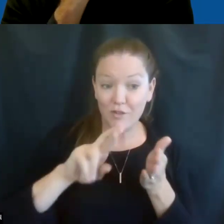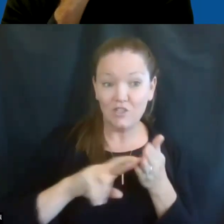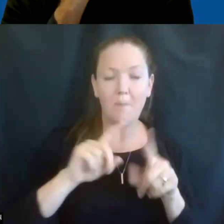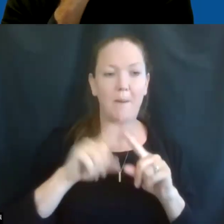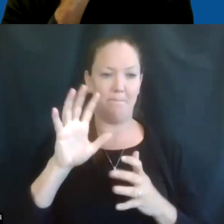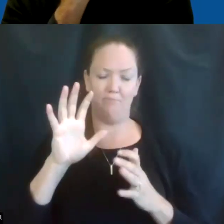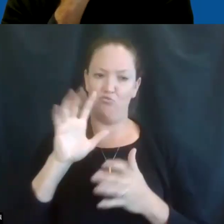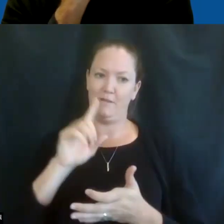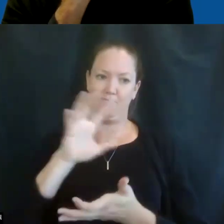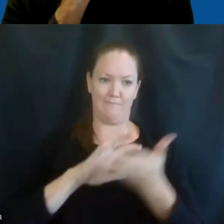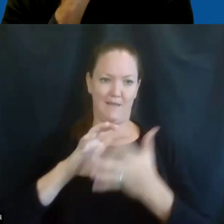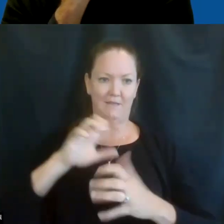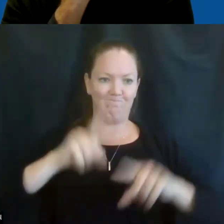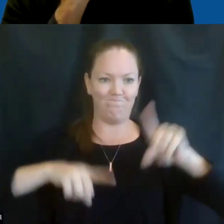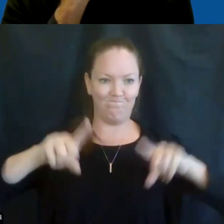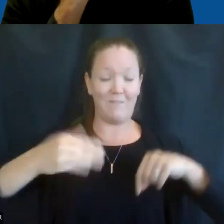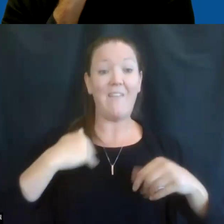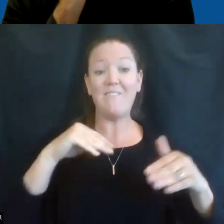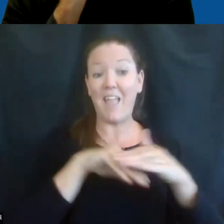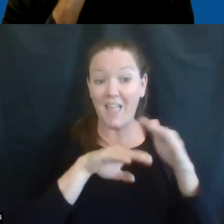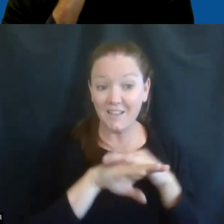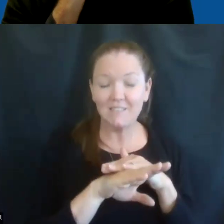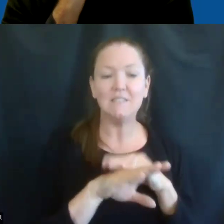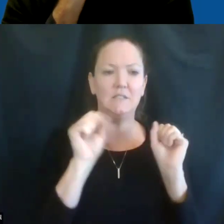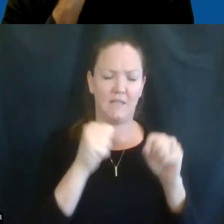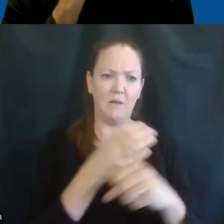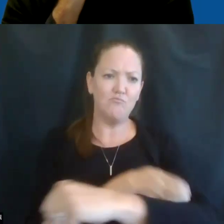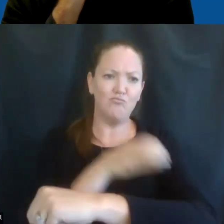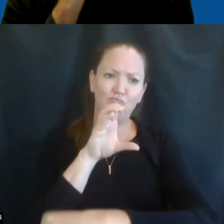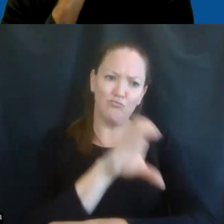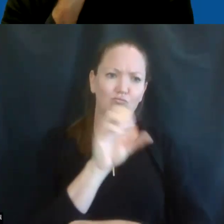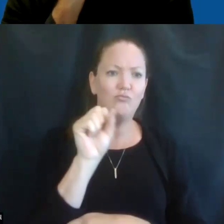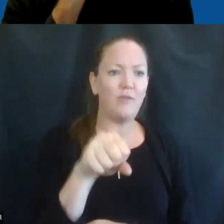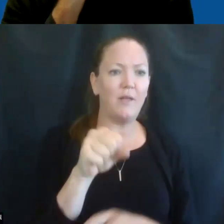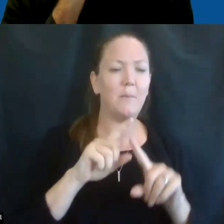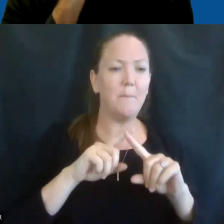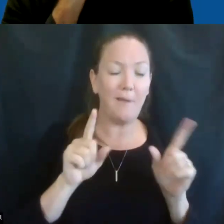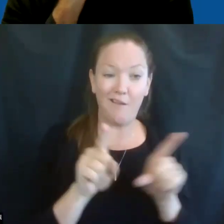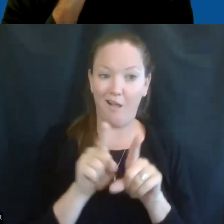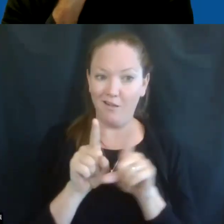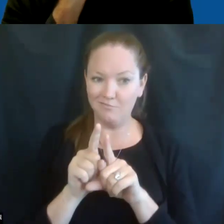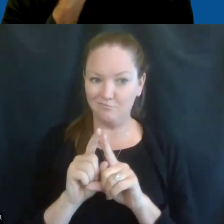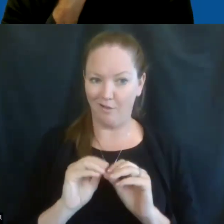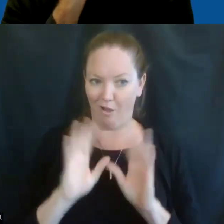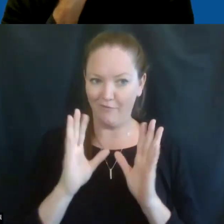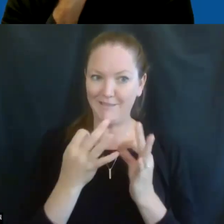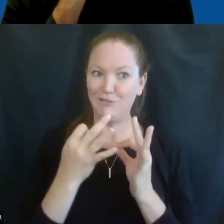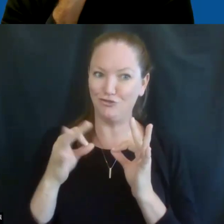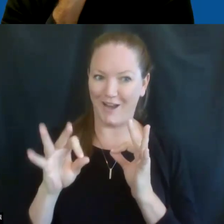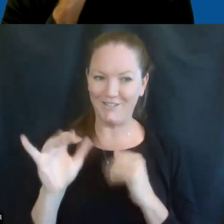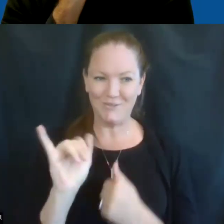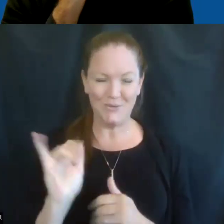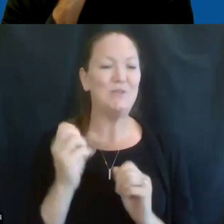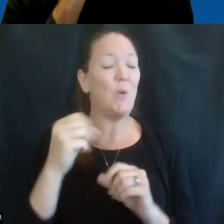mixed because having access to a device can often be really powerful, but obviously there are distractions. So this is kind of the